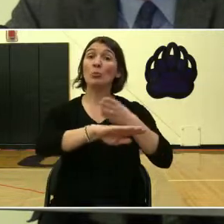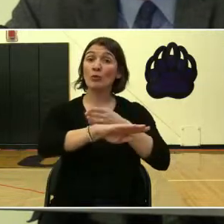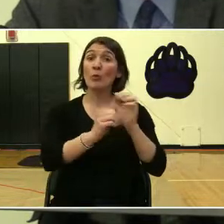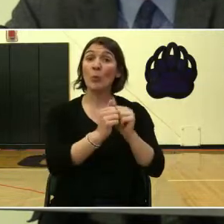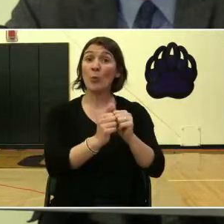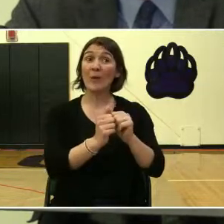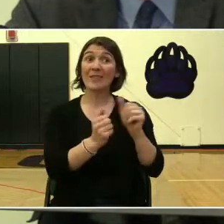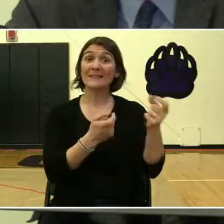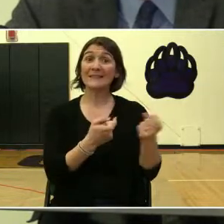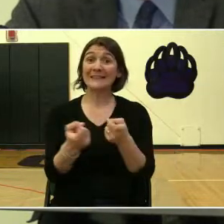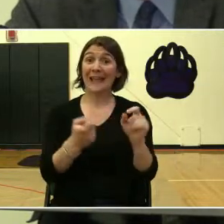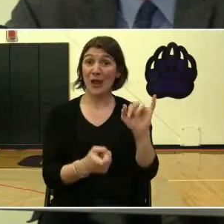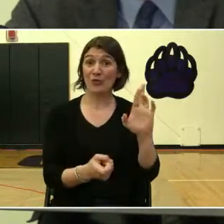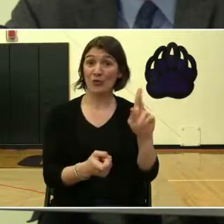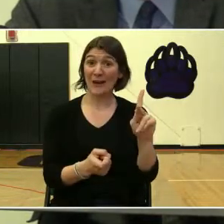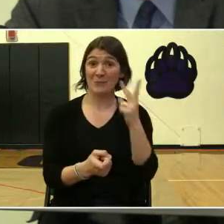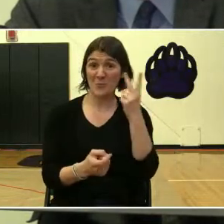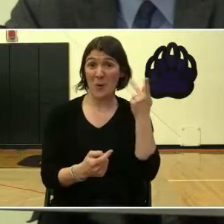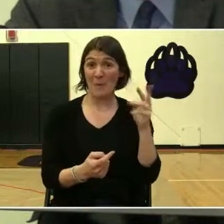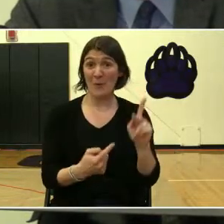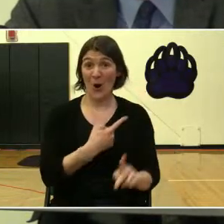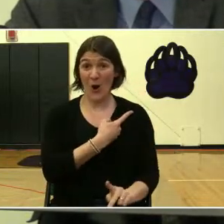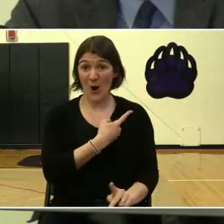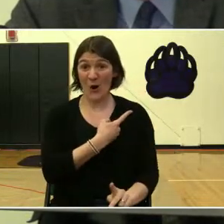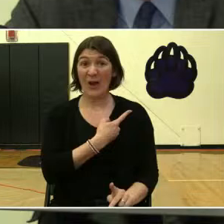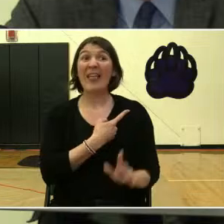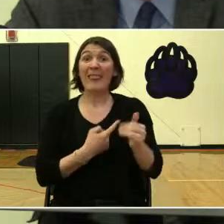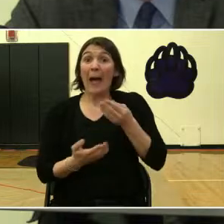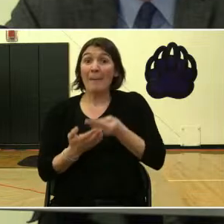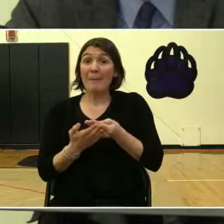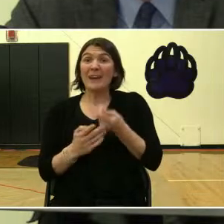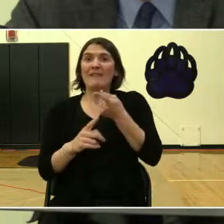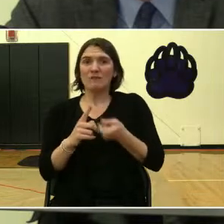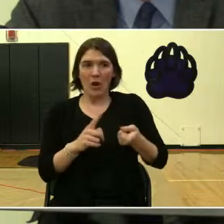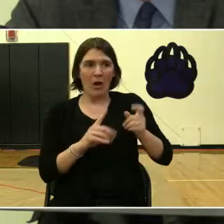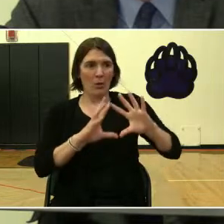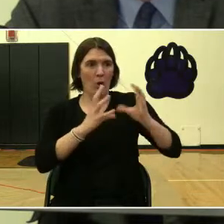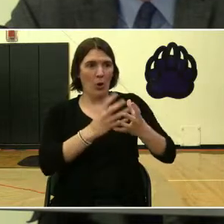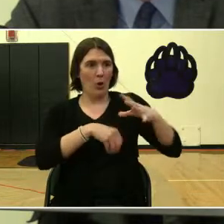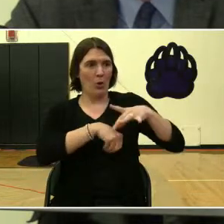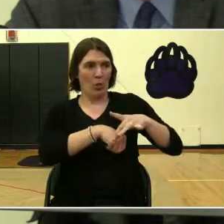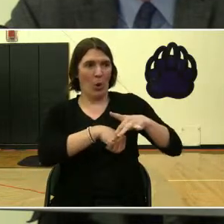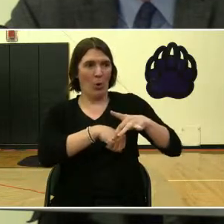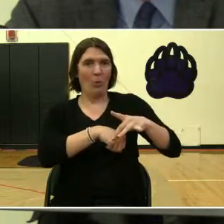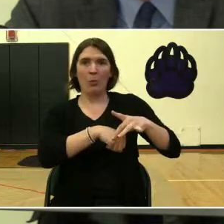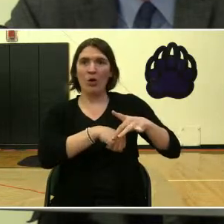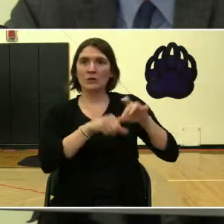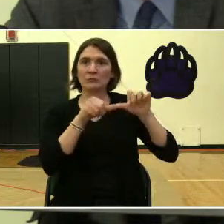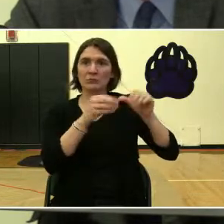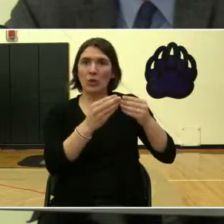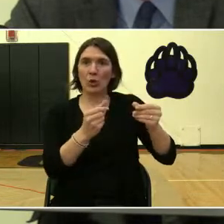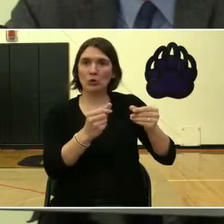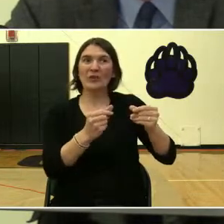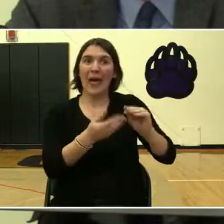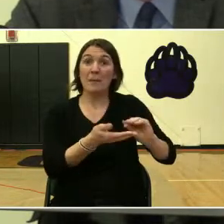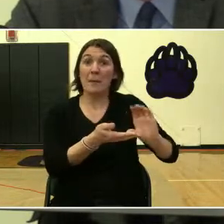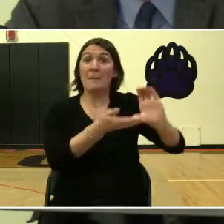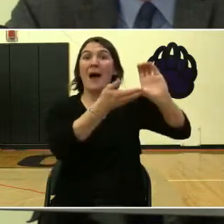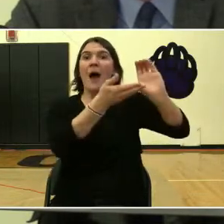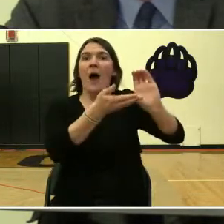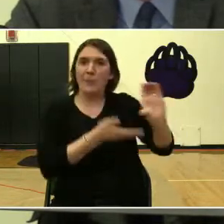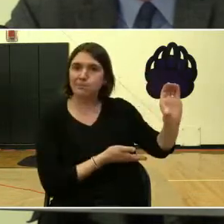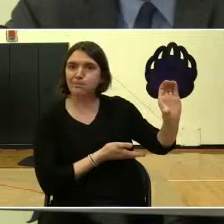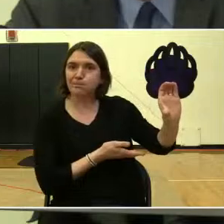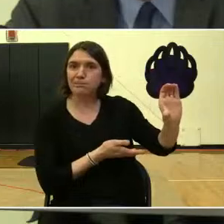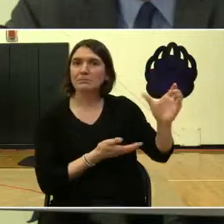Living Memorial Park that was um using funds from the global warm Solutions fund that had built up uh so